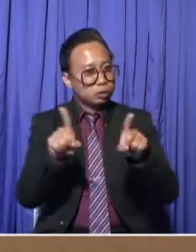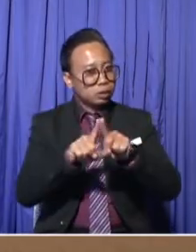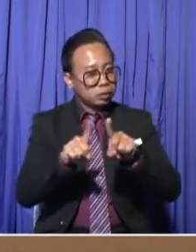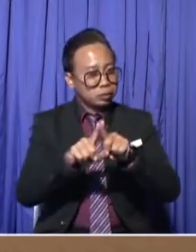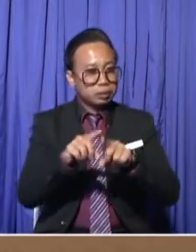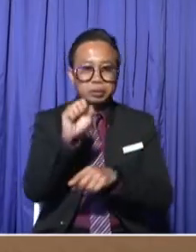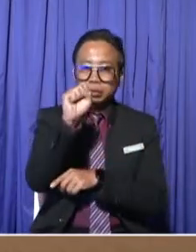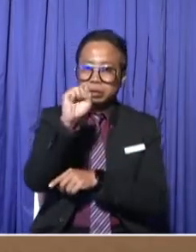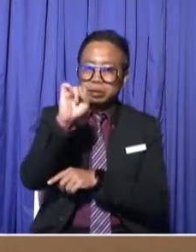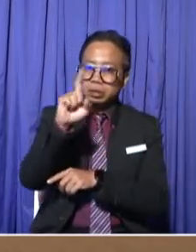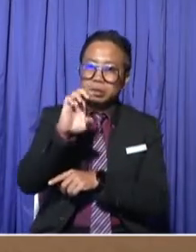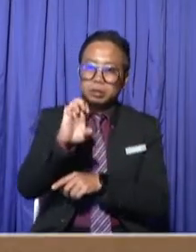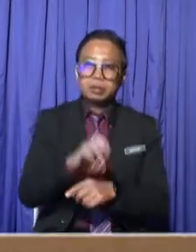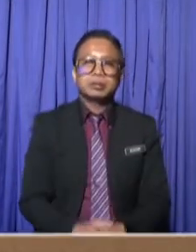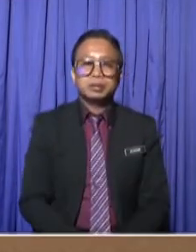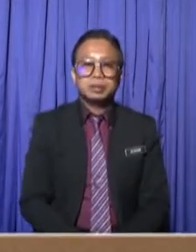sizes.